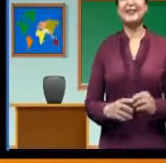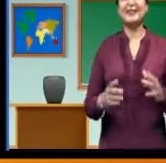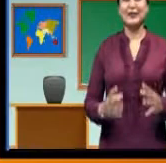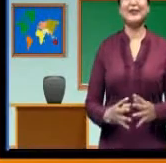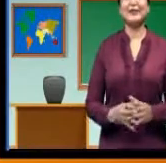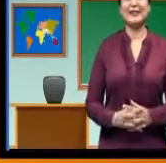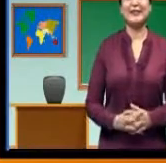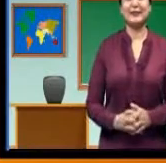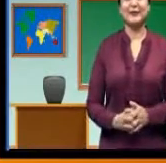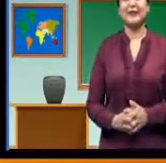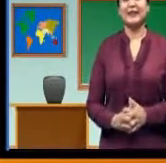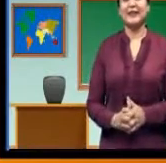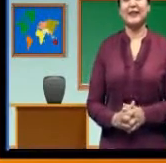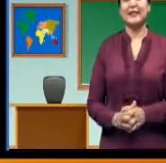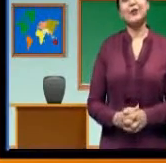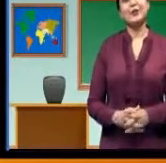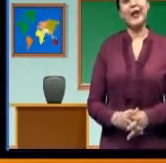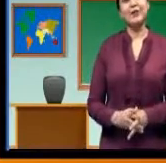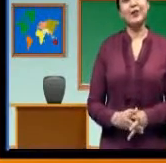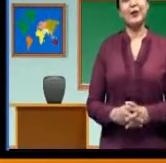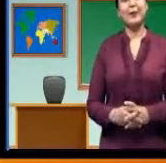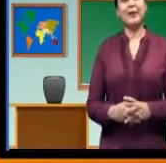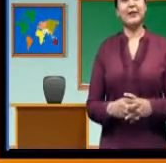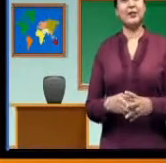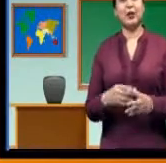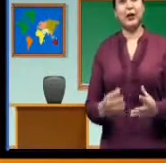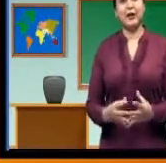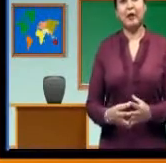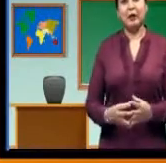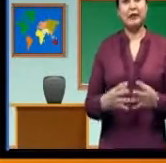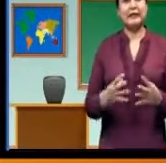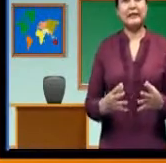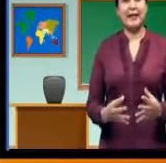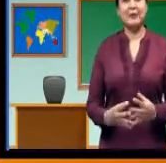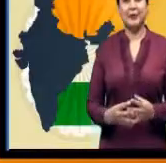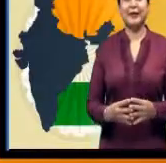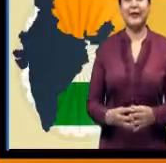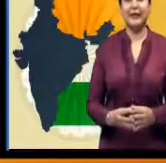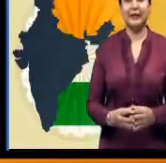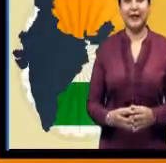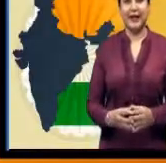by ending this with a comment, the show must go on.